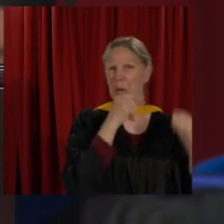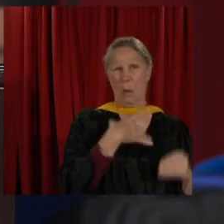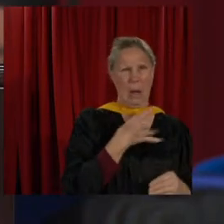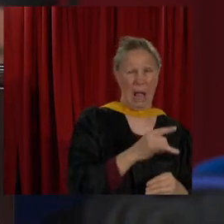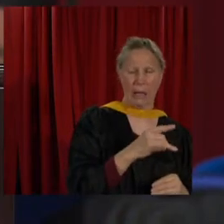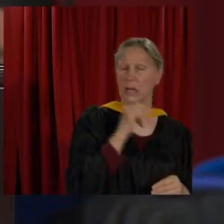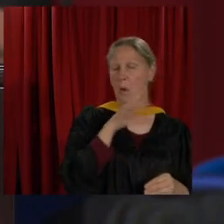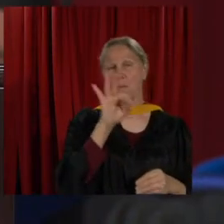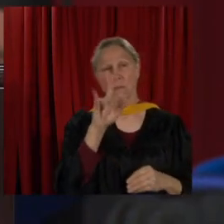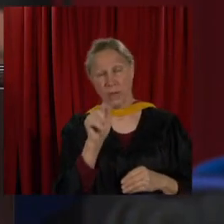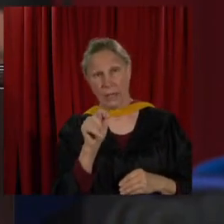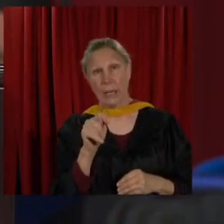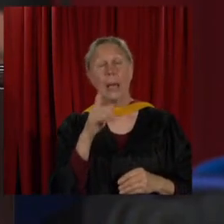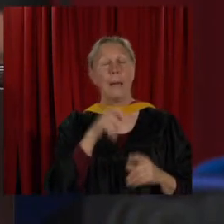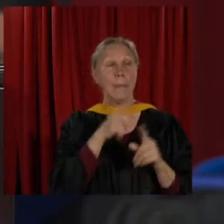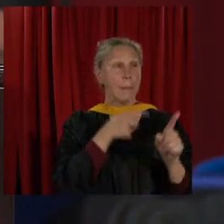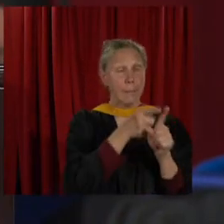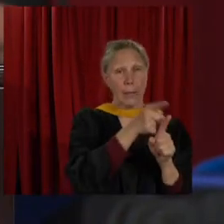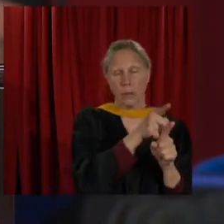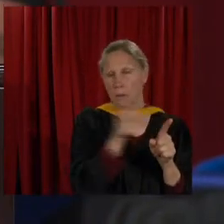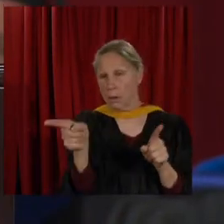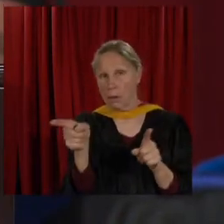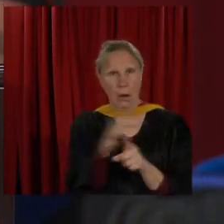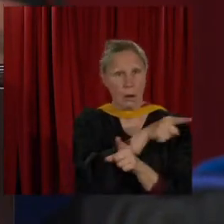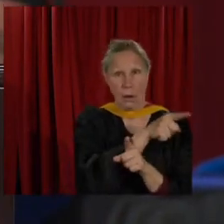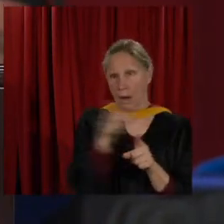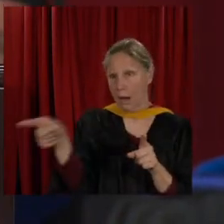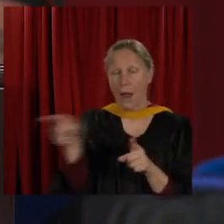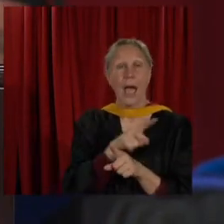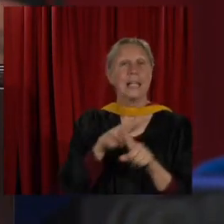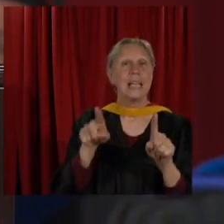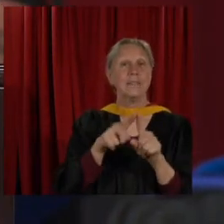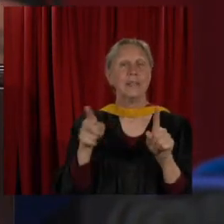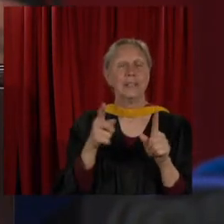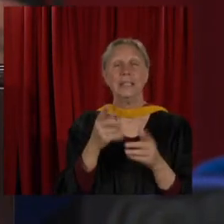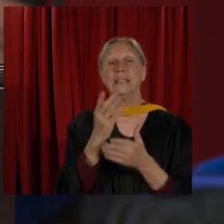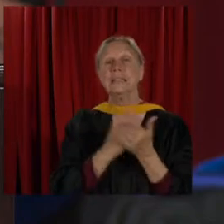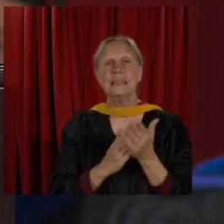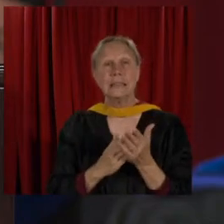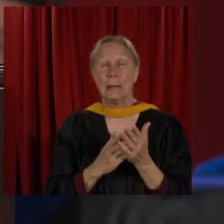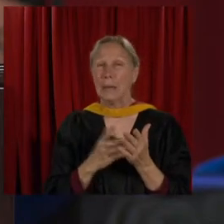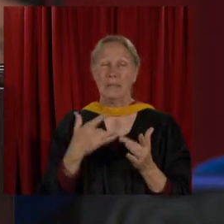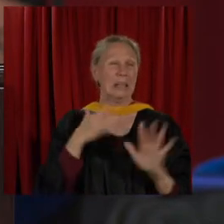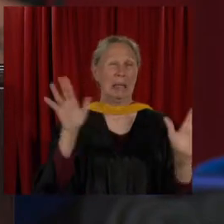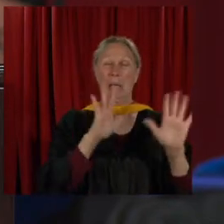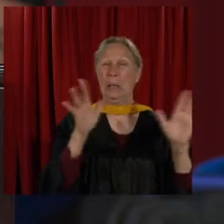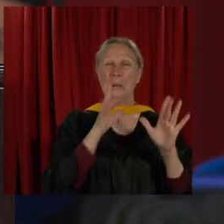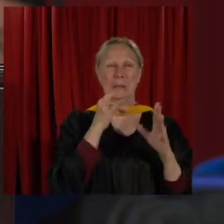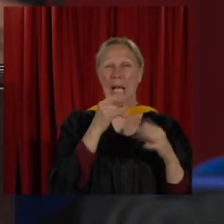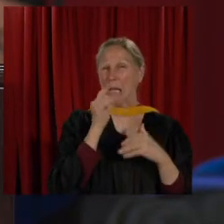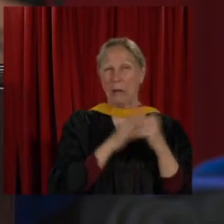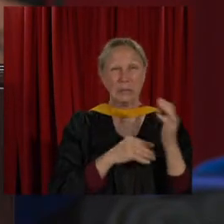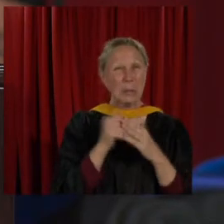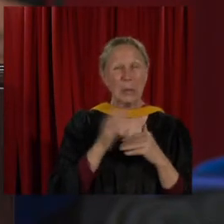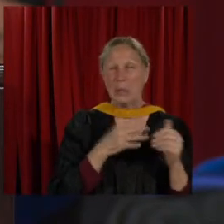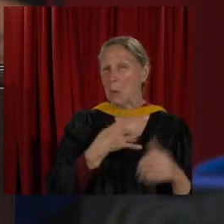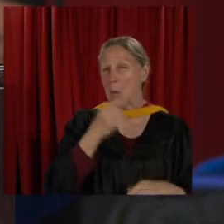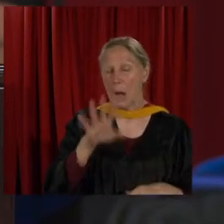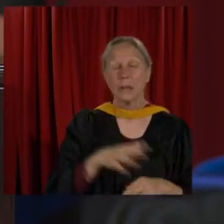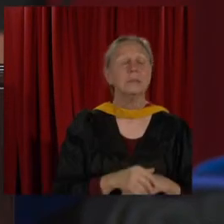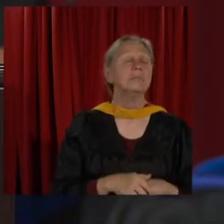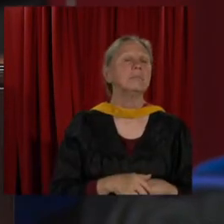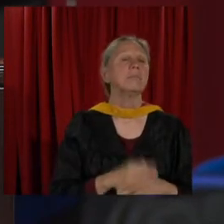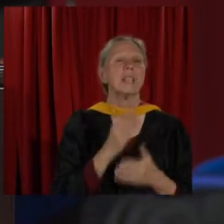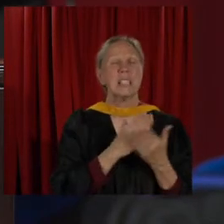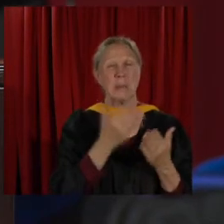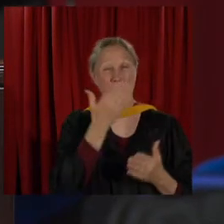you're like me and have changed your major multiple times. Some are too tight, some are uncomfortable, some